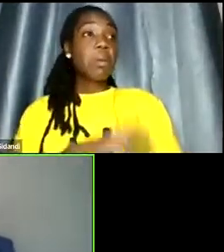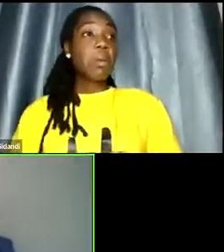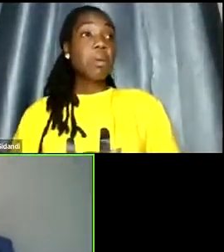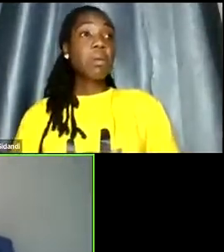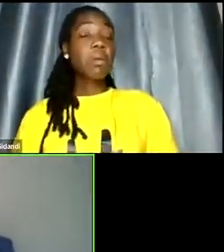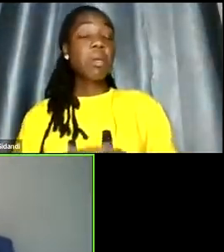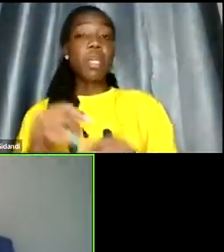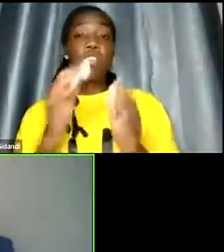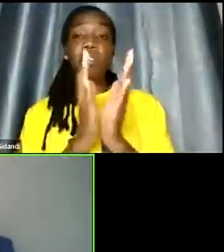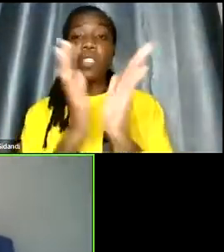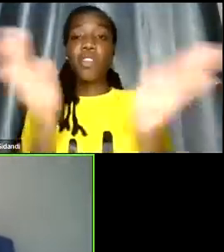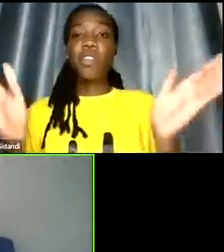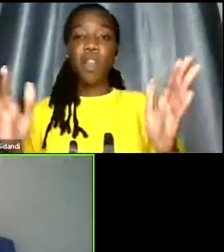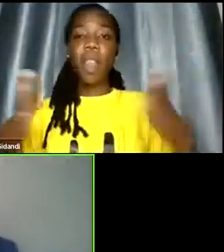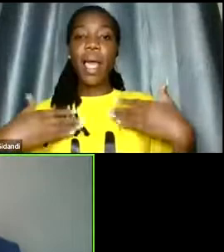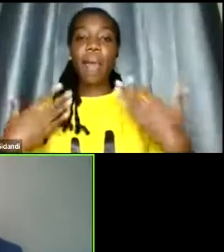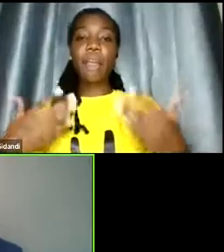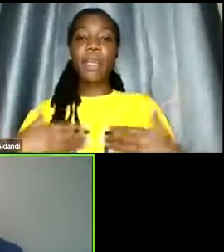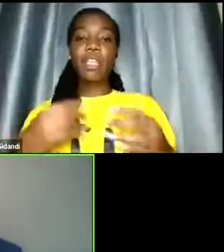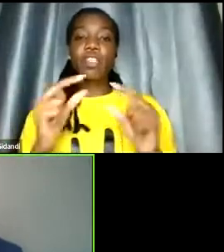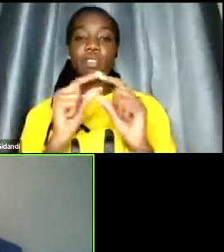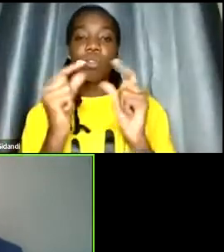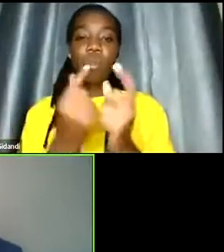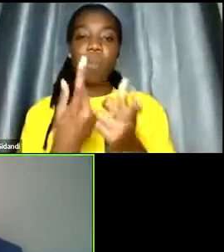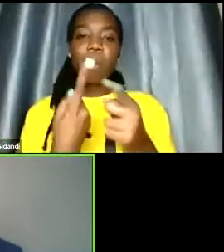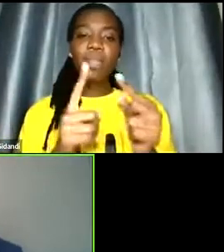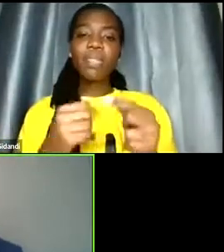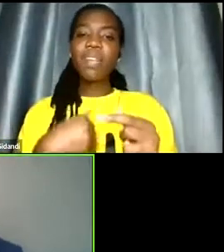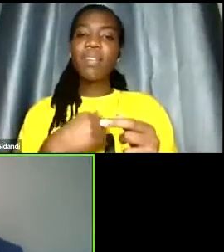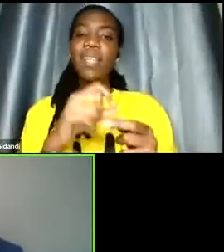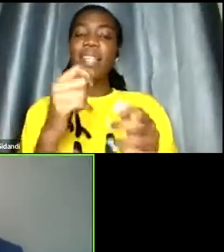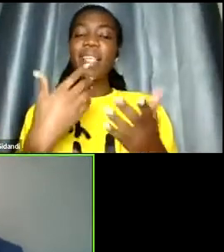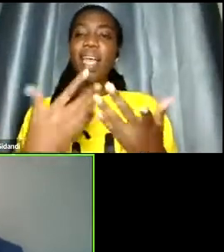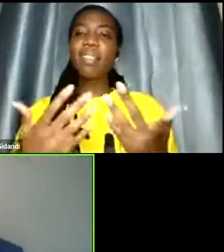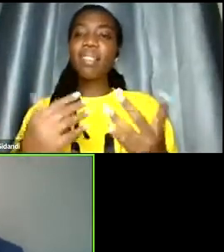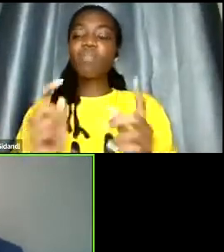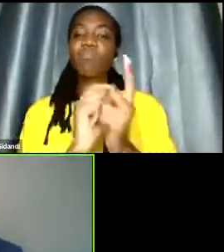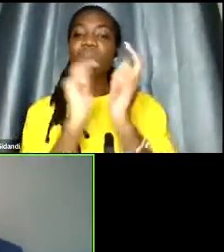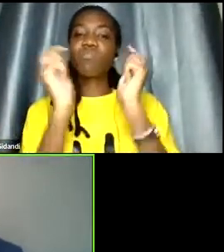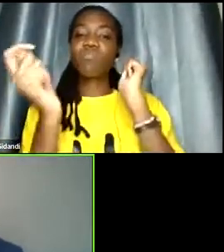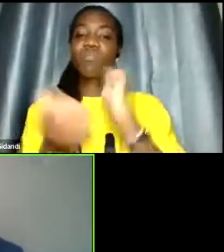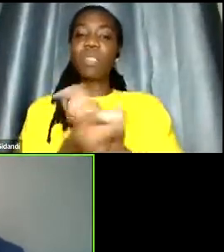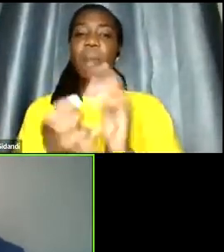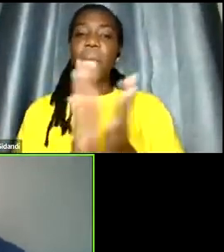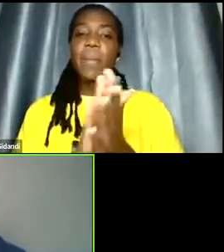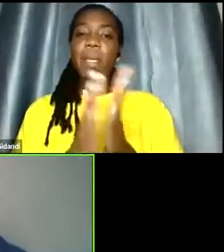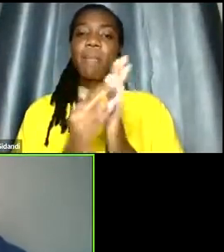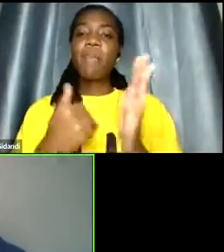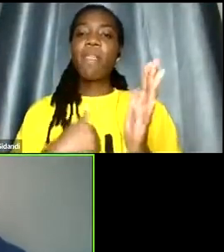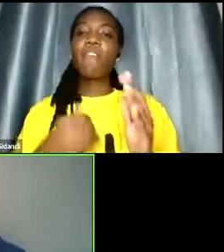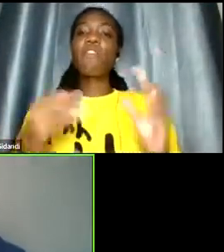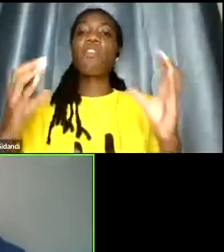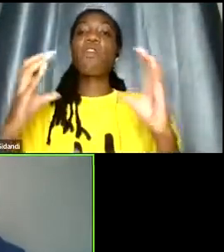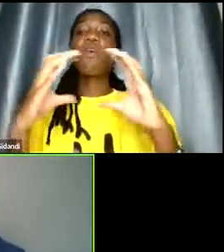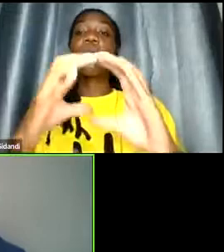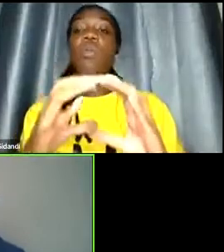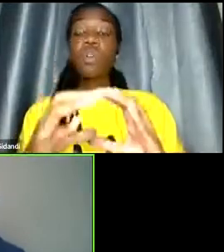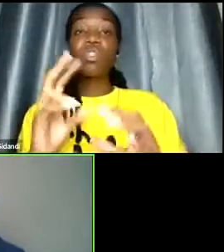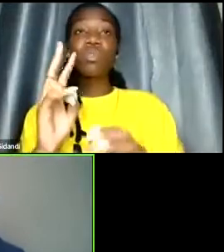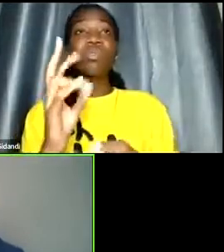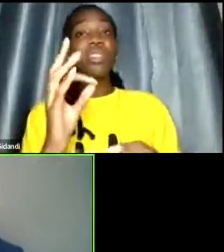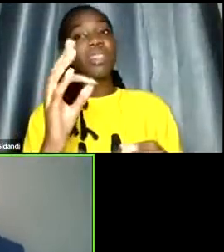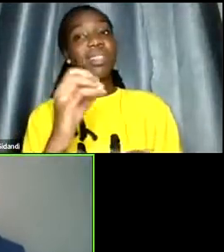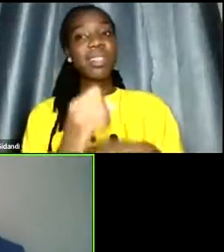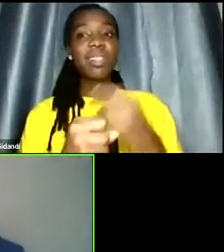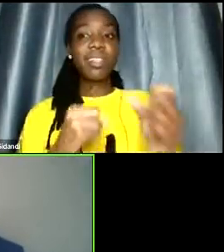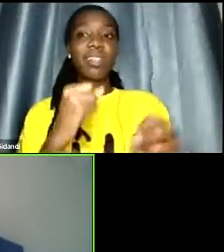happiness group. But something switches, they get a coach, and within 2 to 3 years, they're in exco, or 5 years.